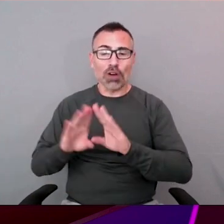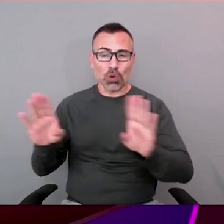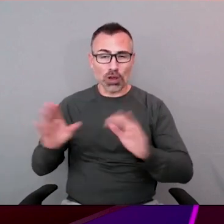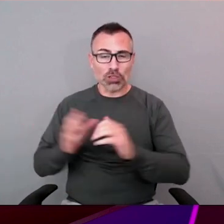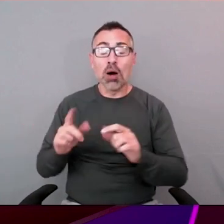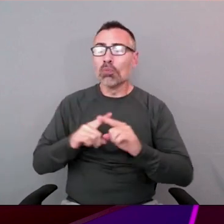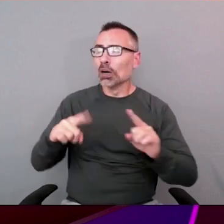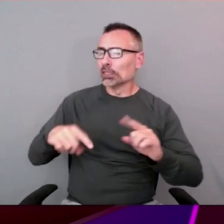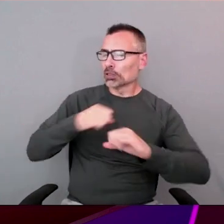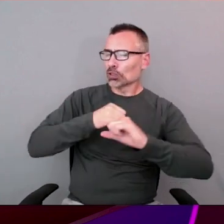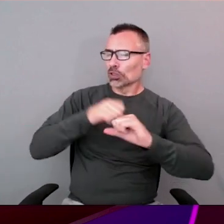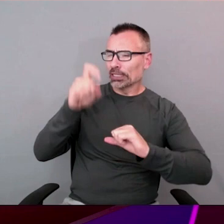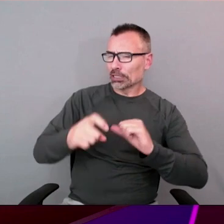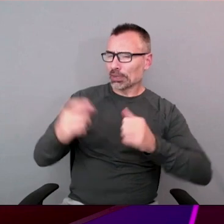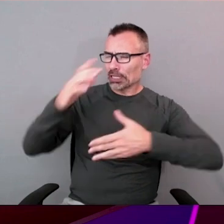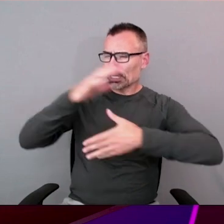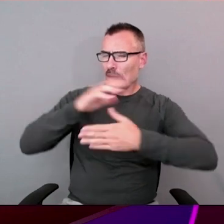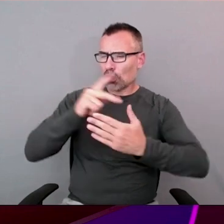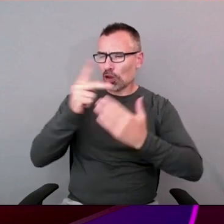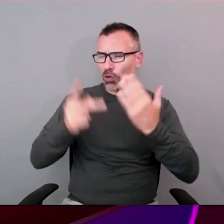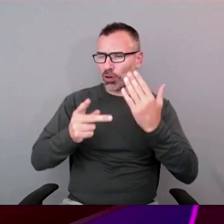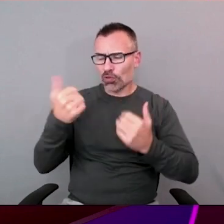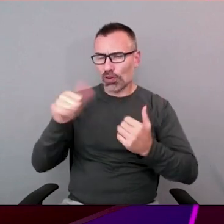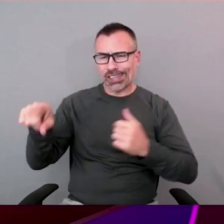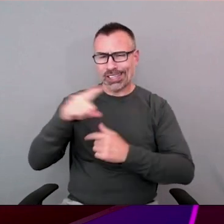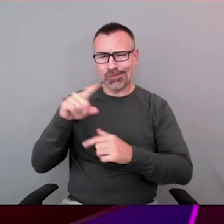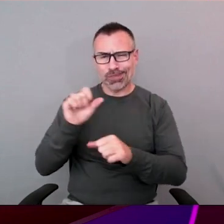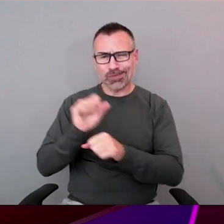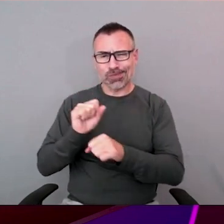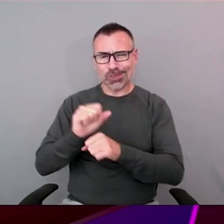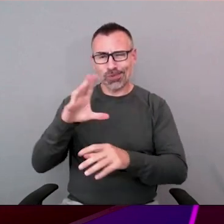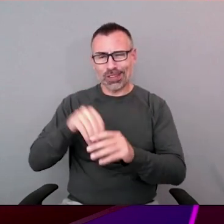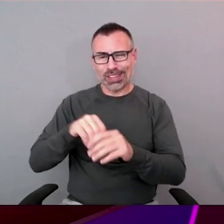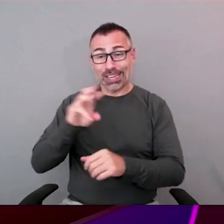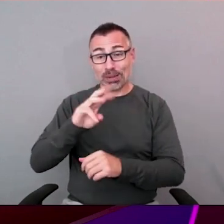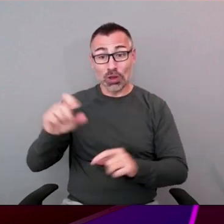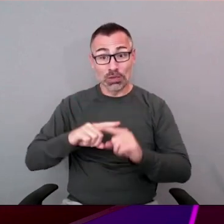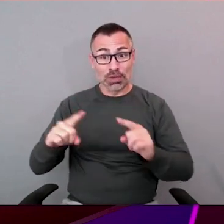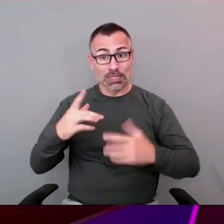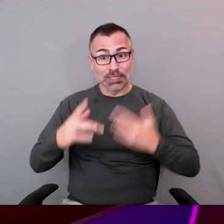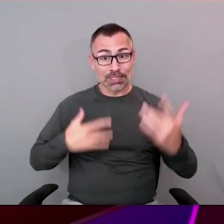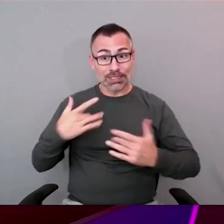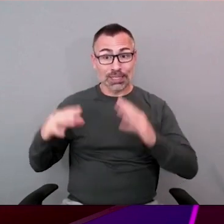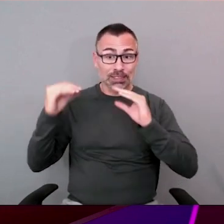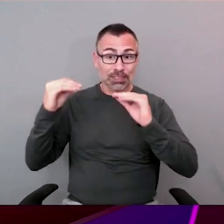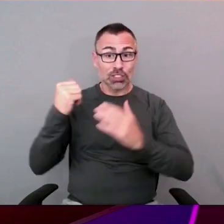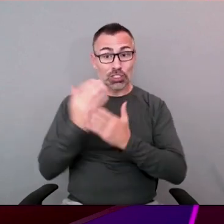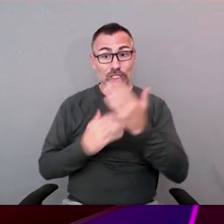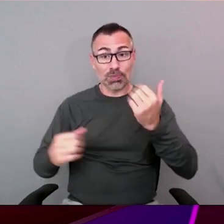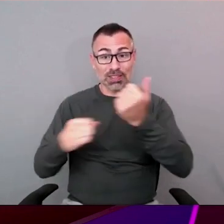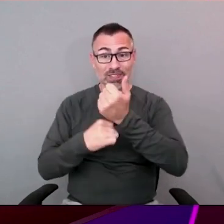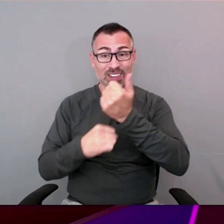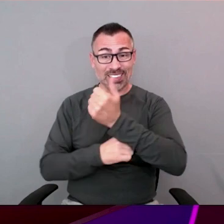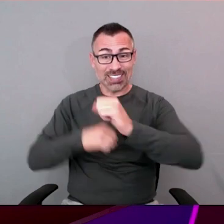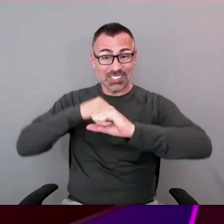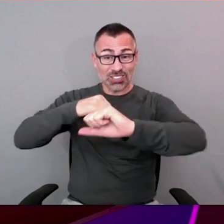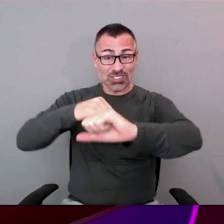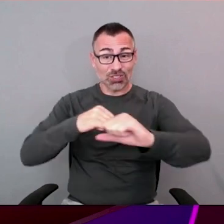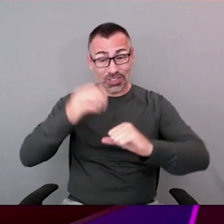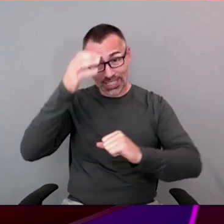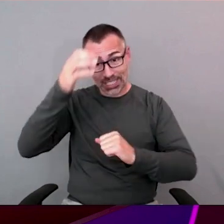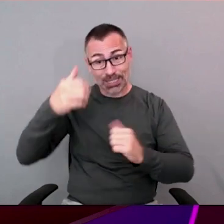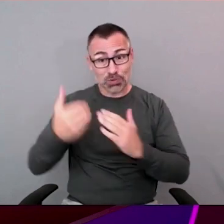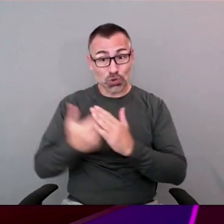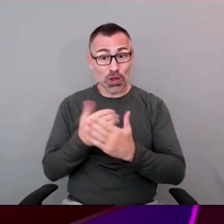So it's just exciting to teach some of the foundational security concepts to our new learners. Yeah, security is a top priority at